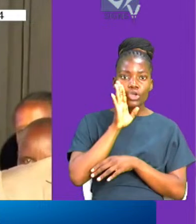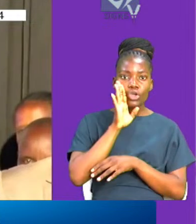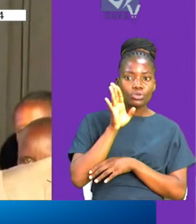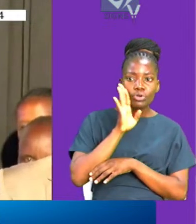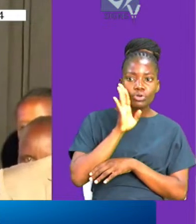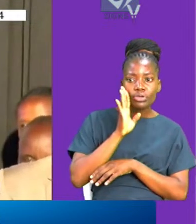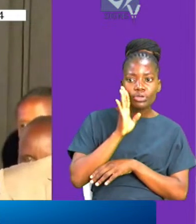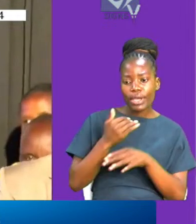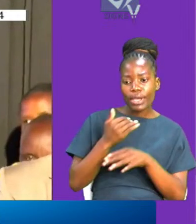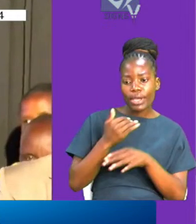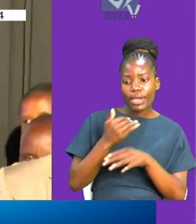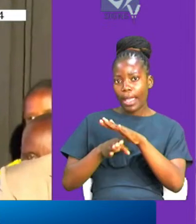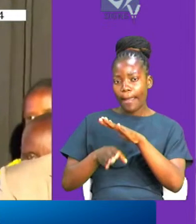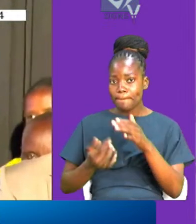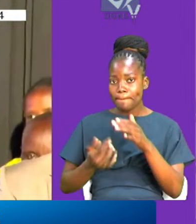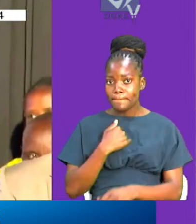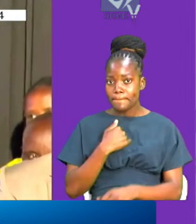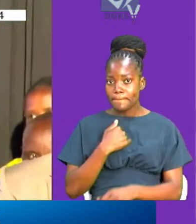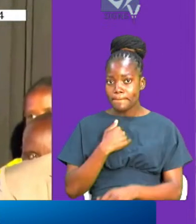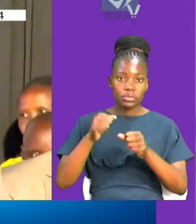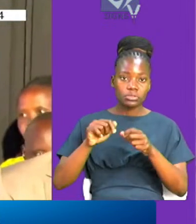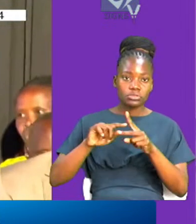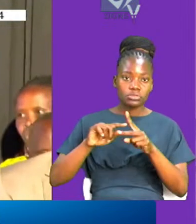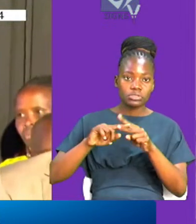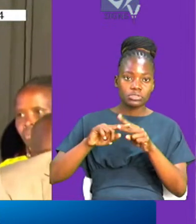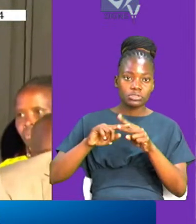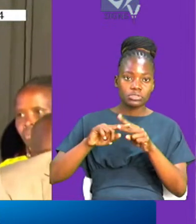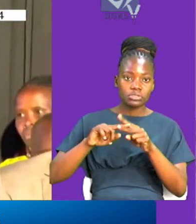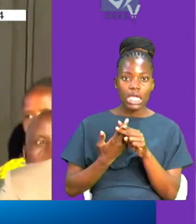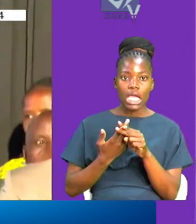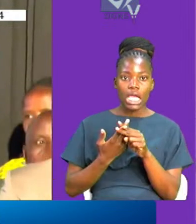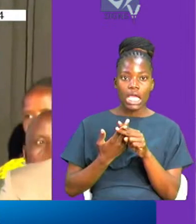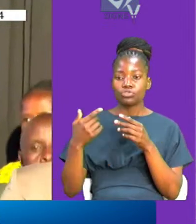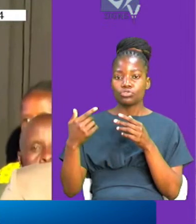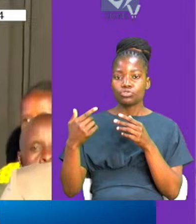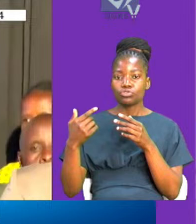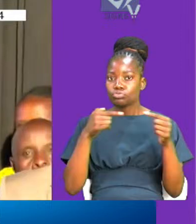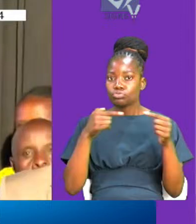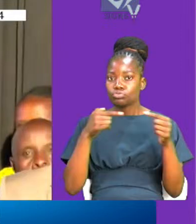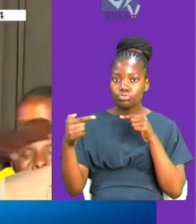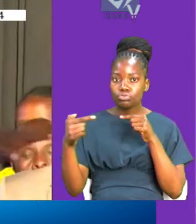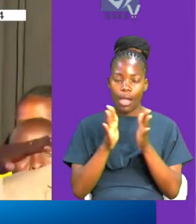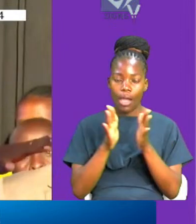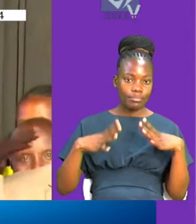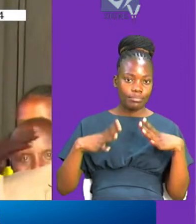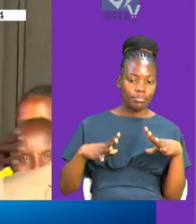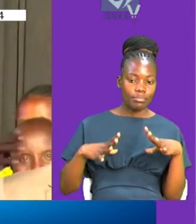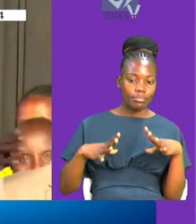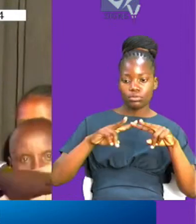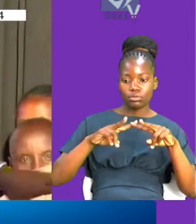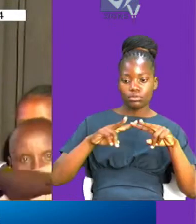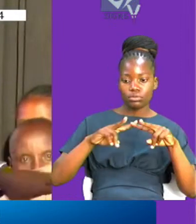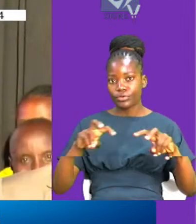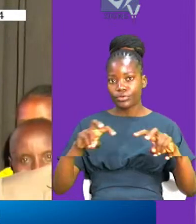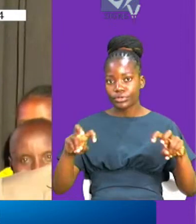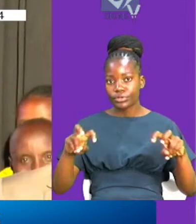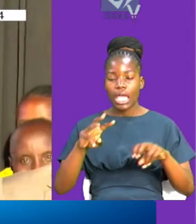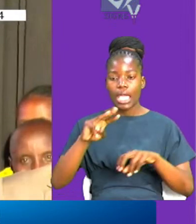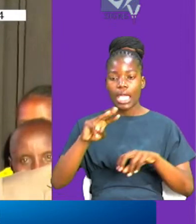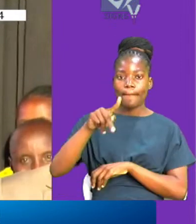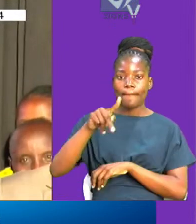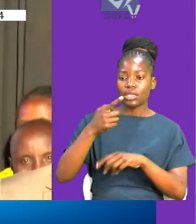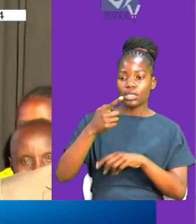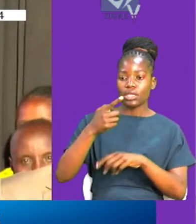kwa hiyo kazi. Ati ndio nianze kujibishana na watu. Ati nianze kutafuta ati wabunge, ati kuwaita